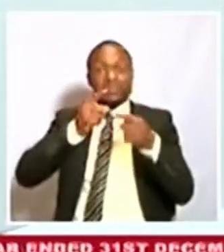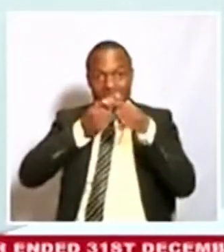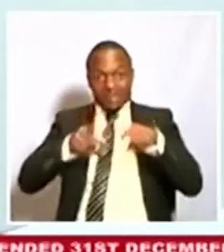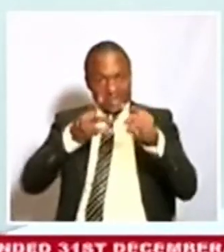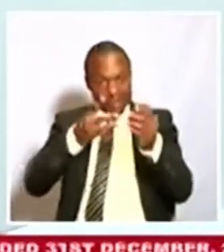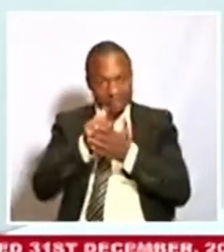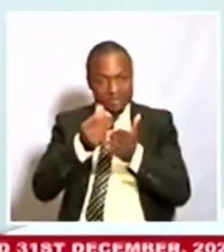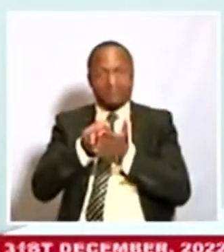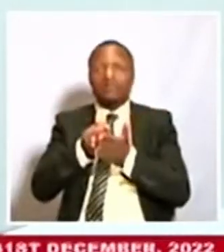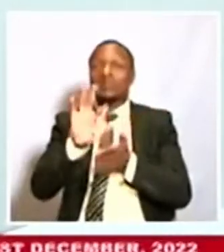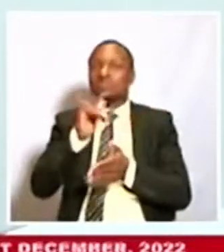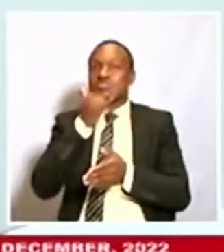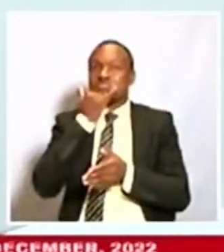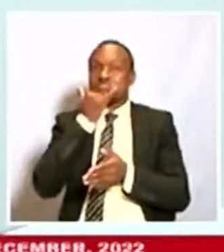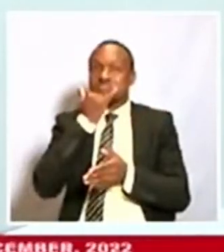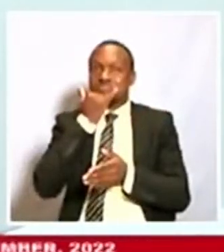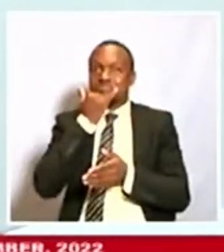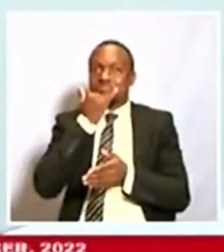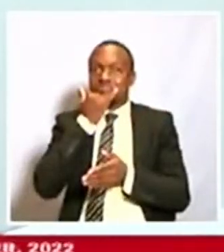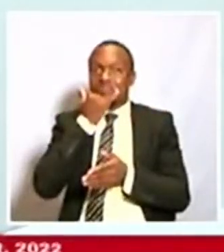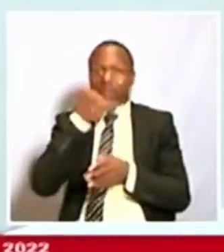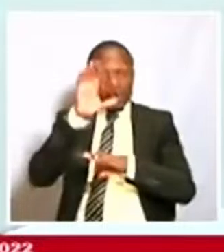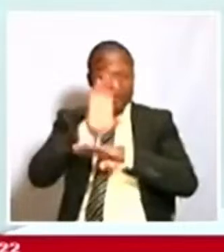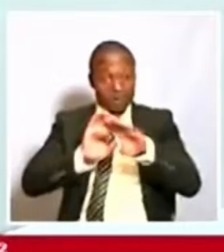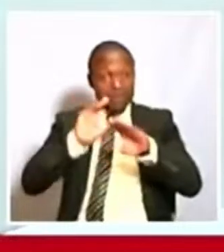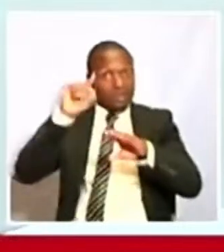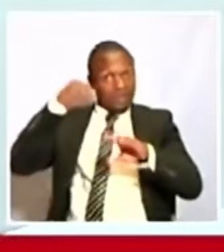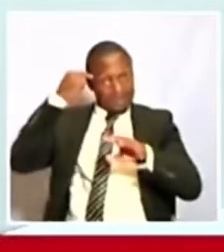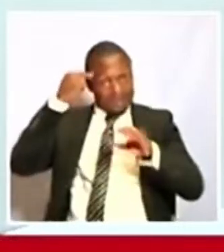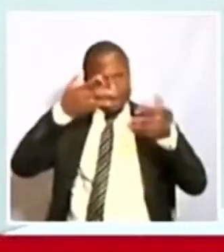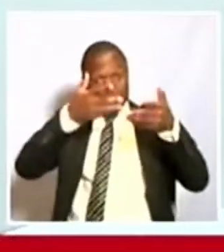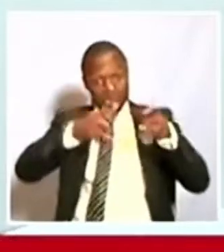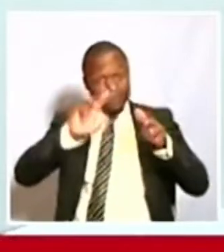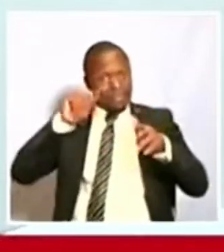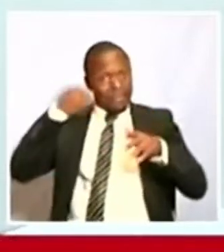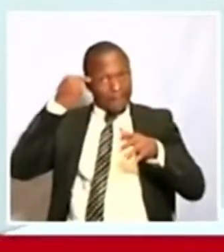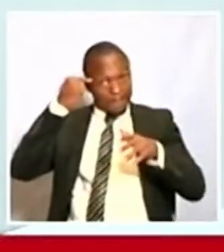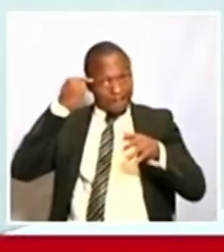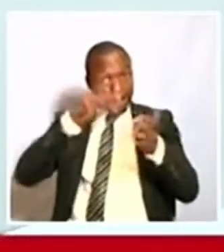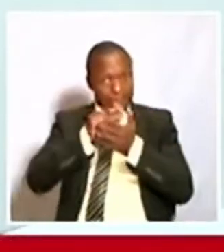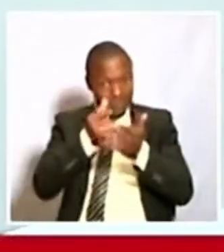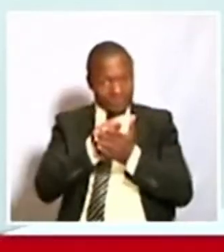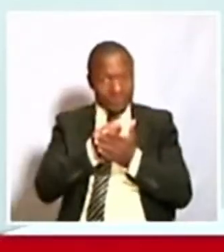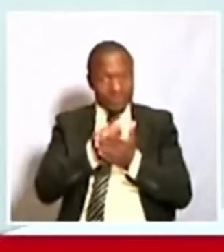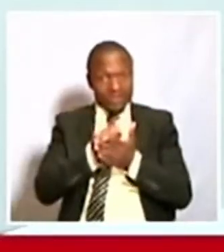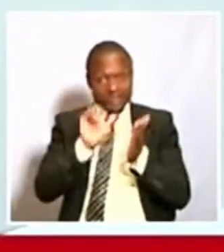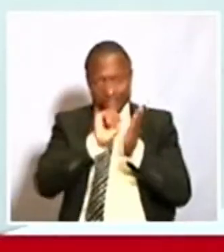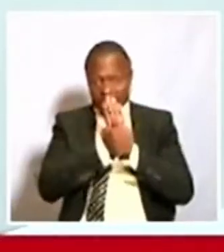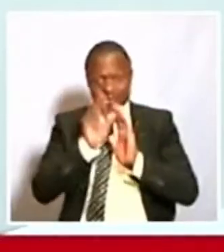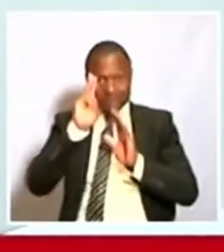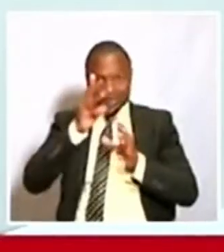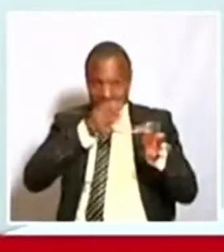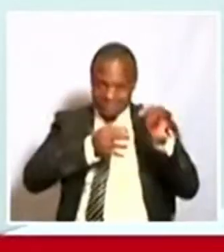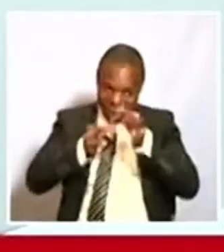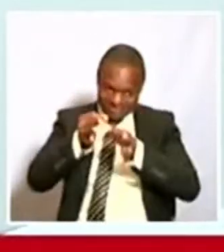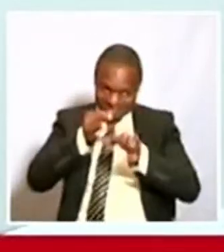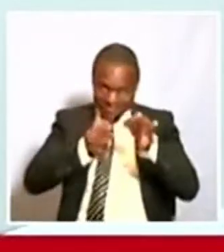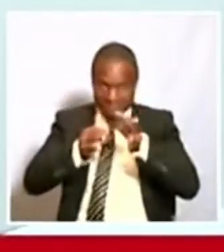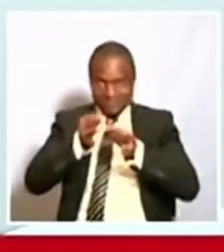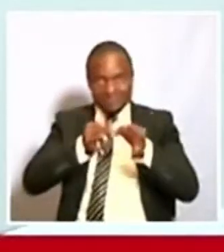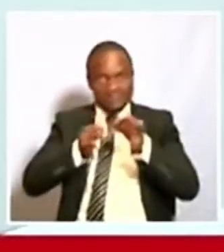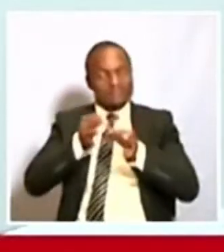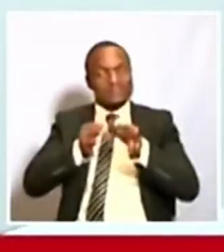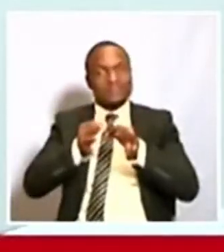financial misconduct or causing government to lose funds. The Act will give you the